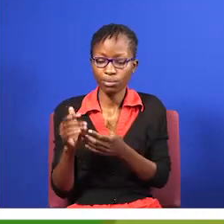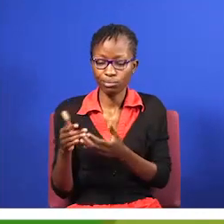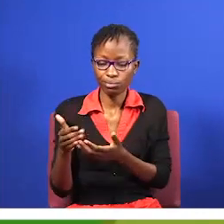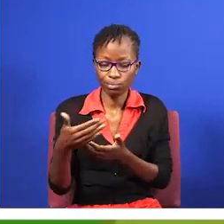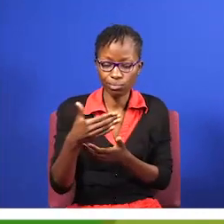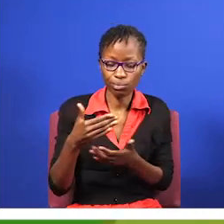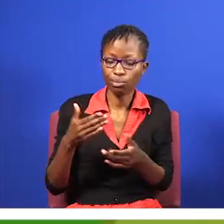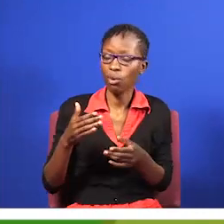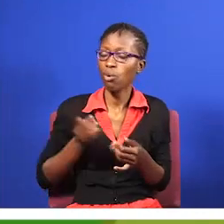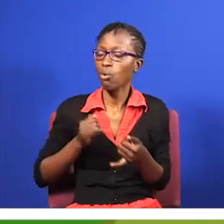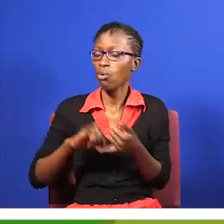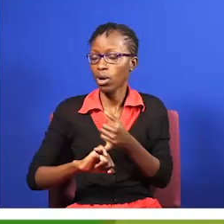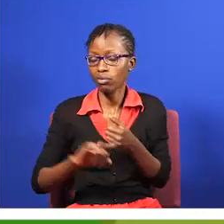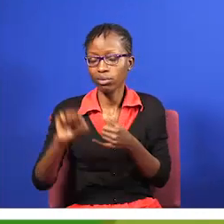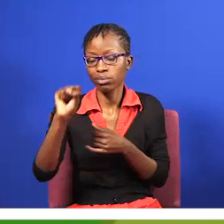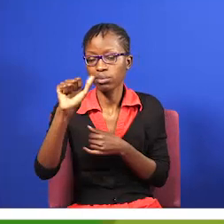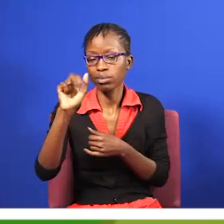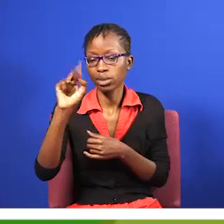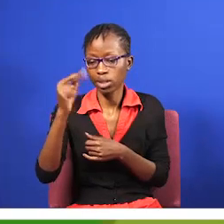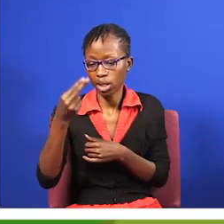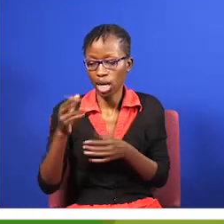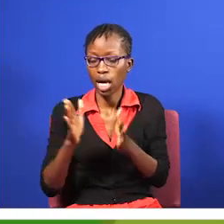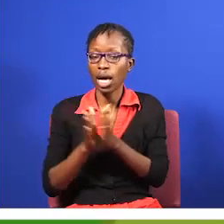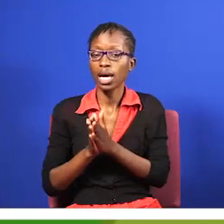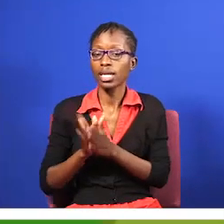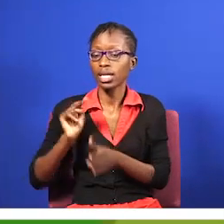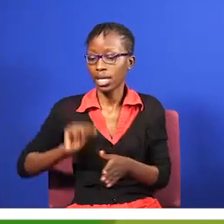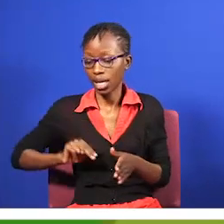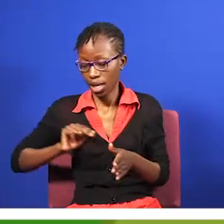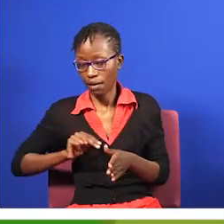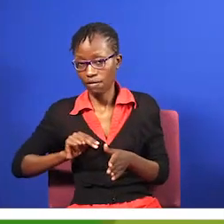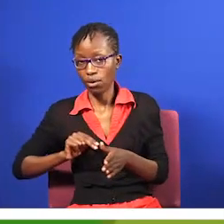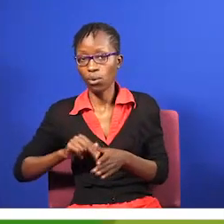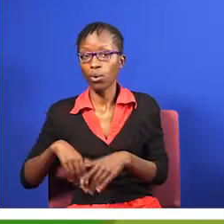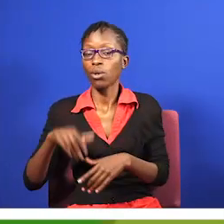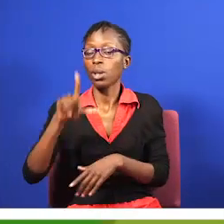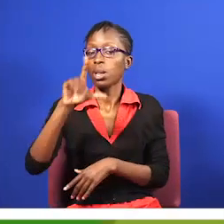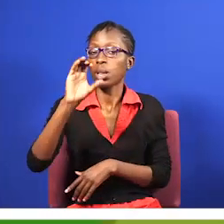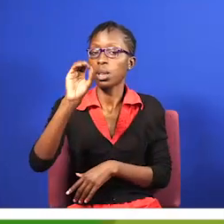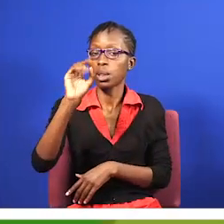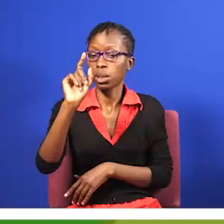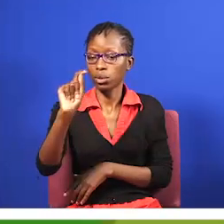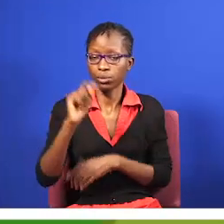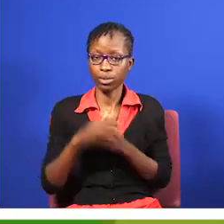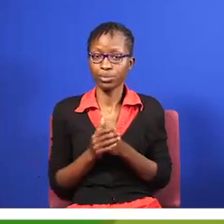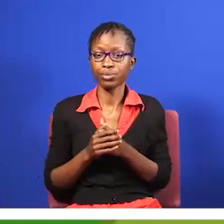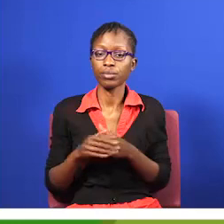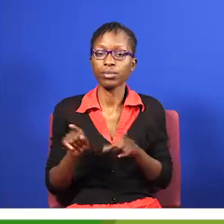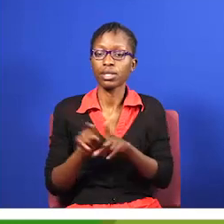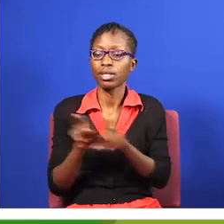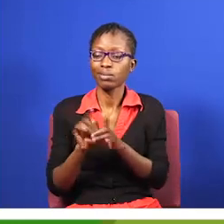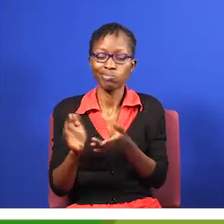Sarai, also called Sarah, and he was accompanied by his nephew, Lot. So, and